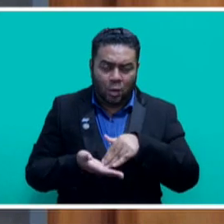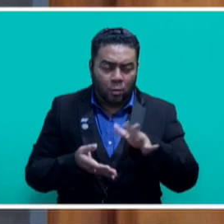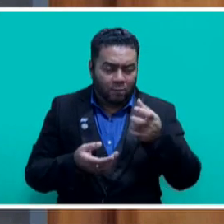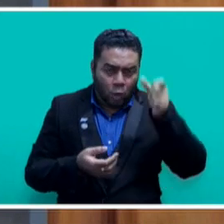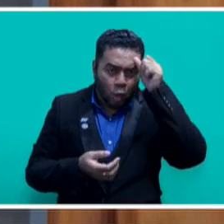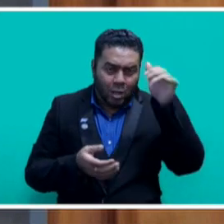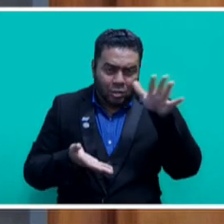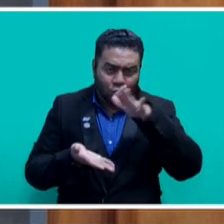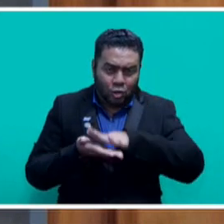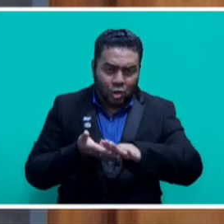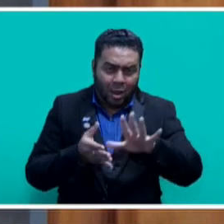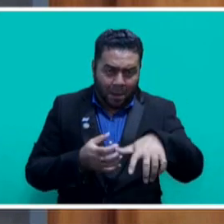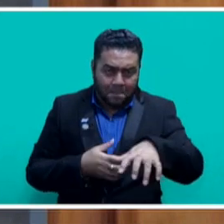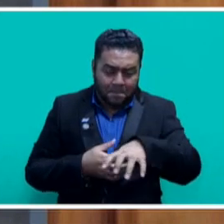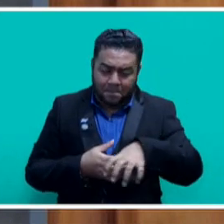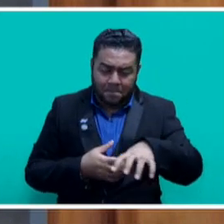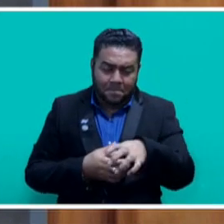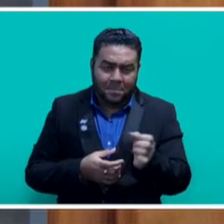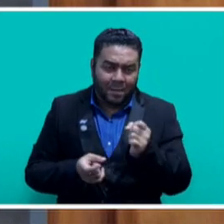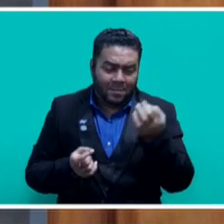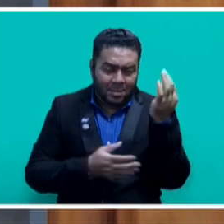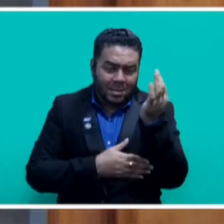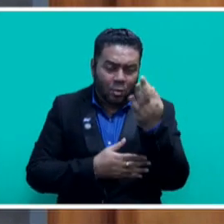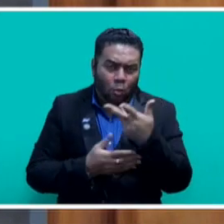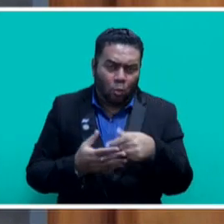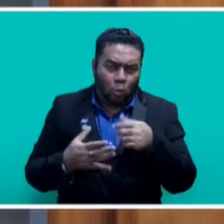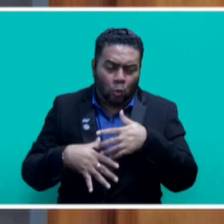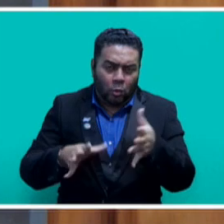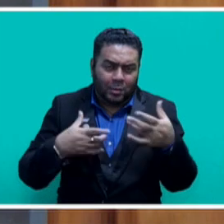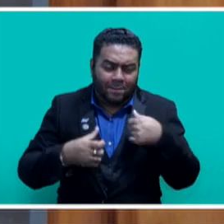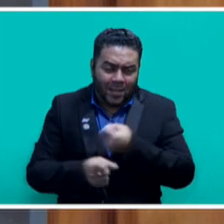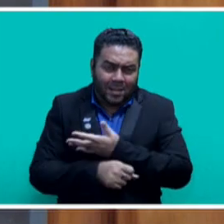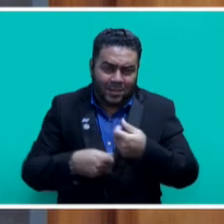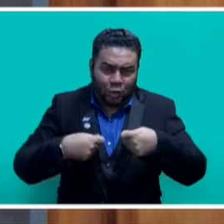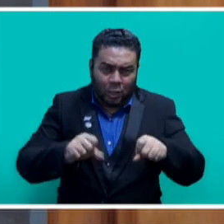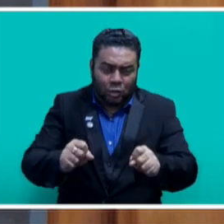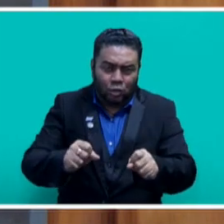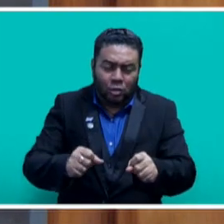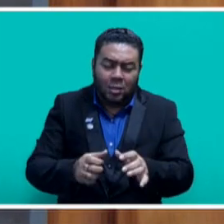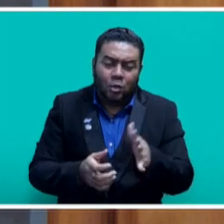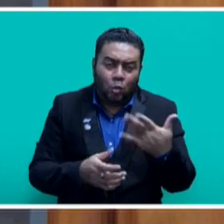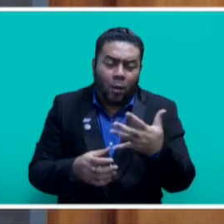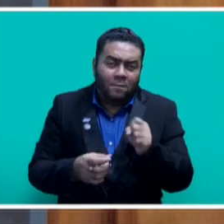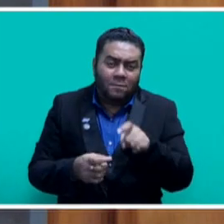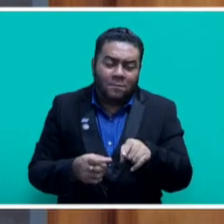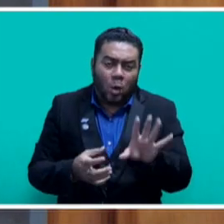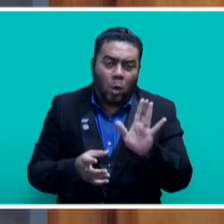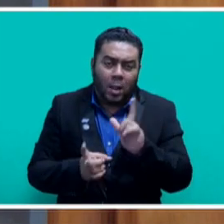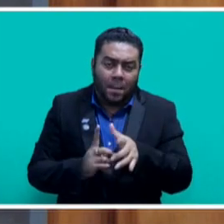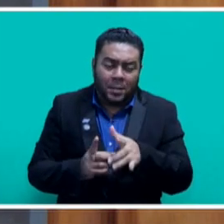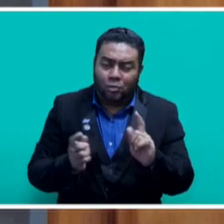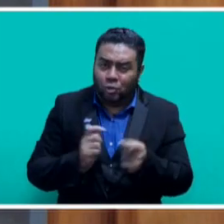facilitating research, education, and the development of effective strategy to combat climate change in partnership